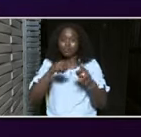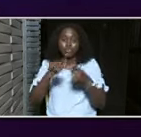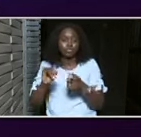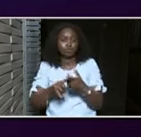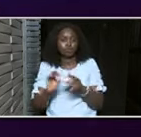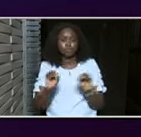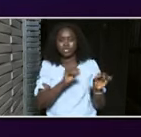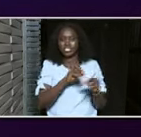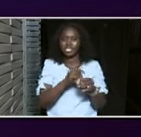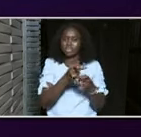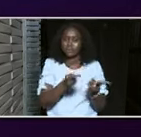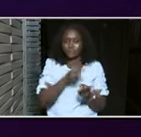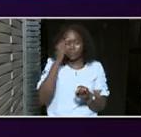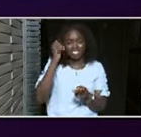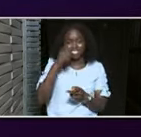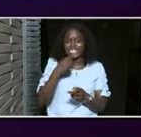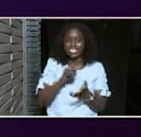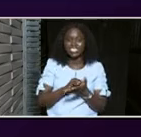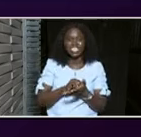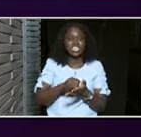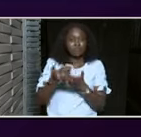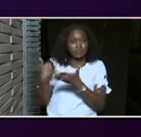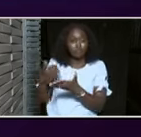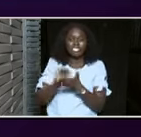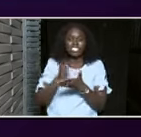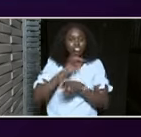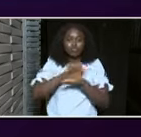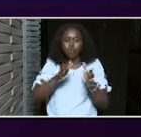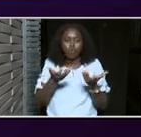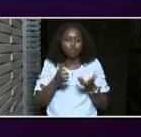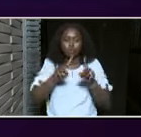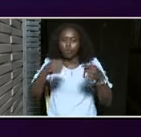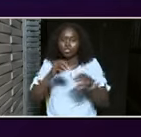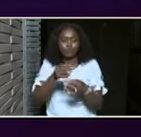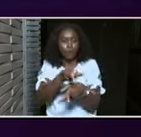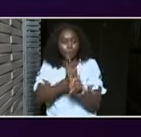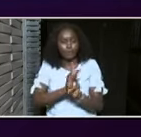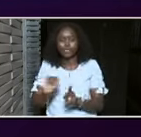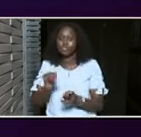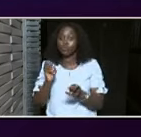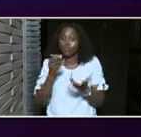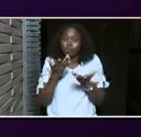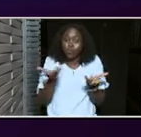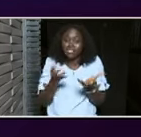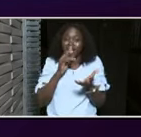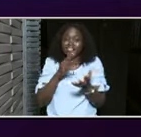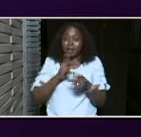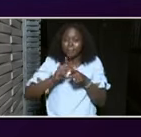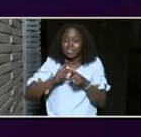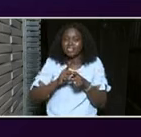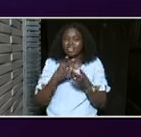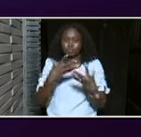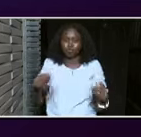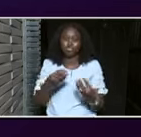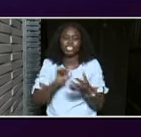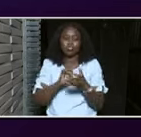earlier that he's not one to go into borrowing. So what are the other practical solutions you are going to guarantee us as